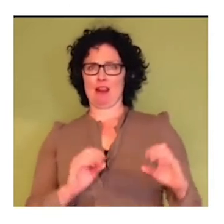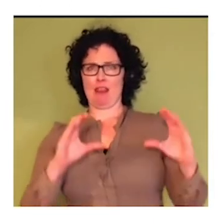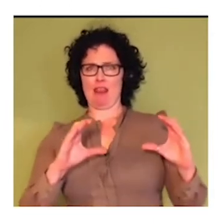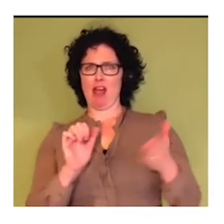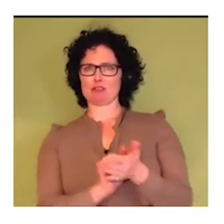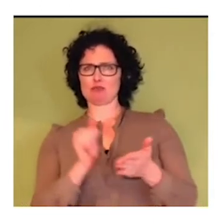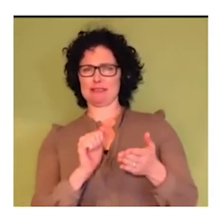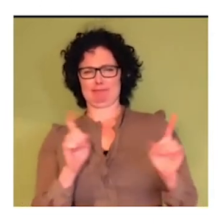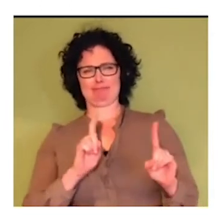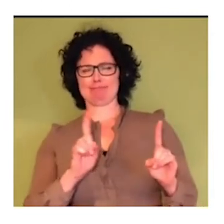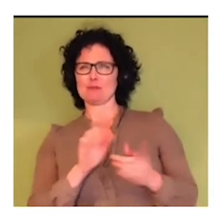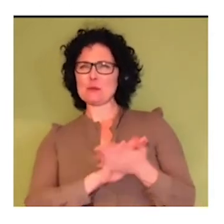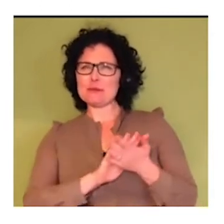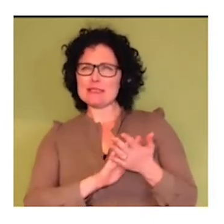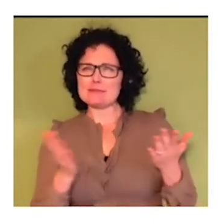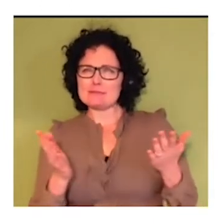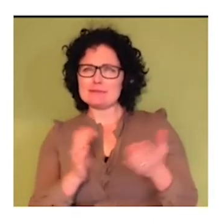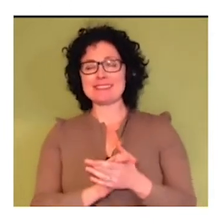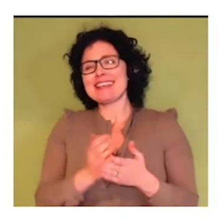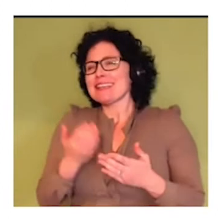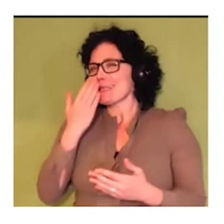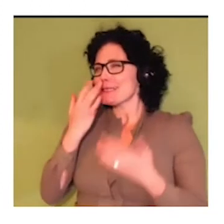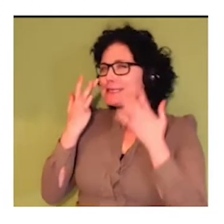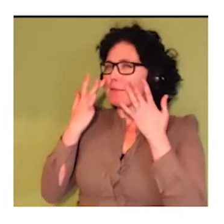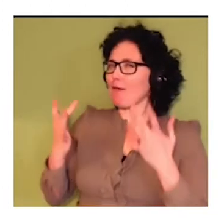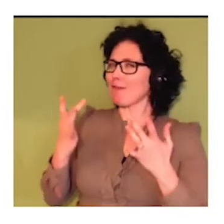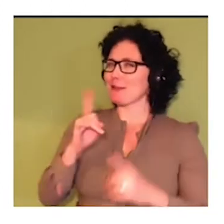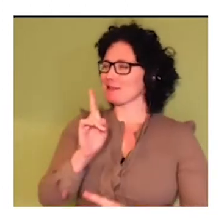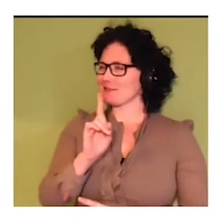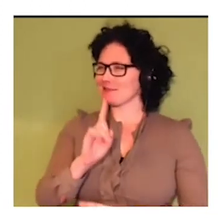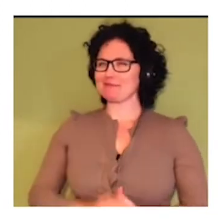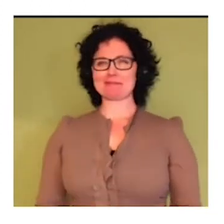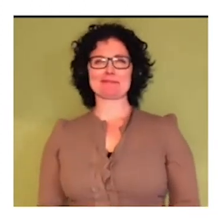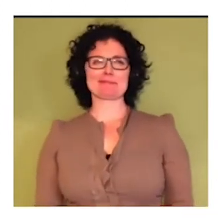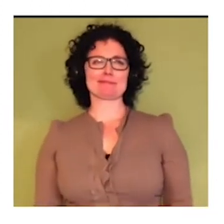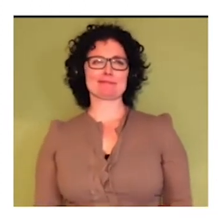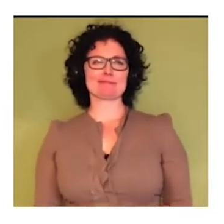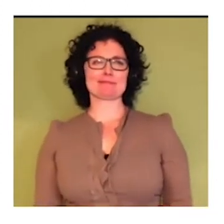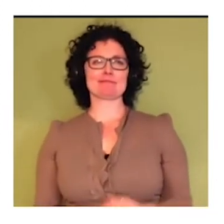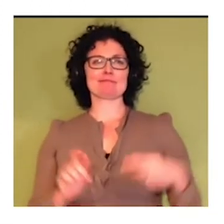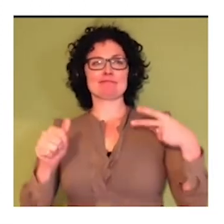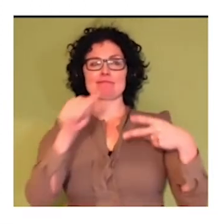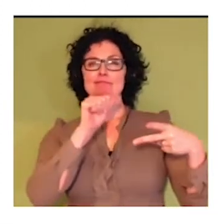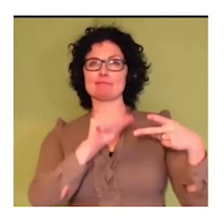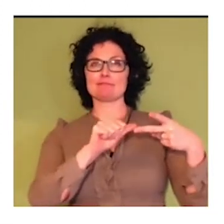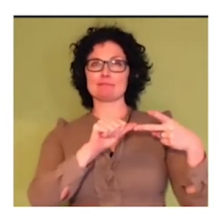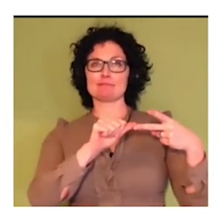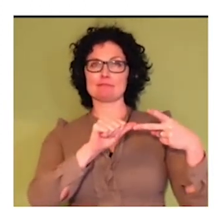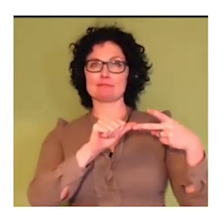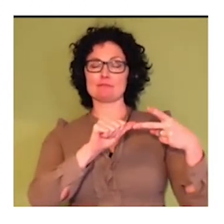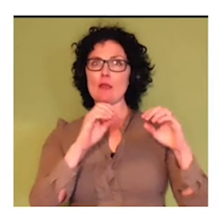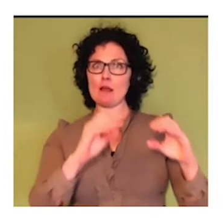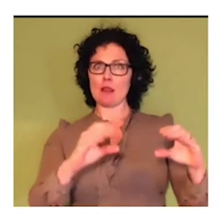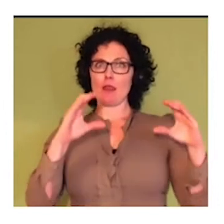by large print? It might seem obvious, but it isn't necessarily quite as obvious as it seems. What are the large